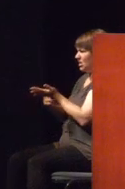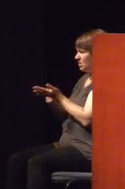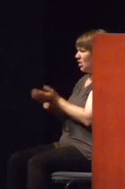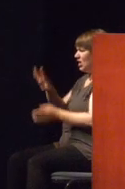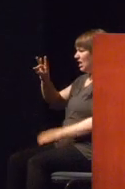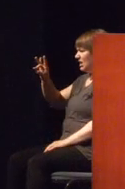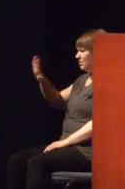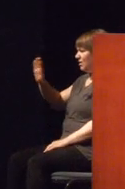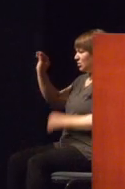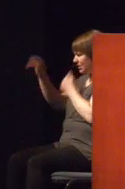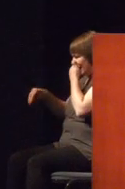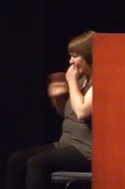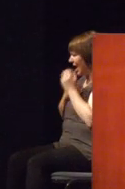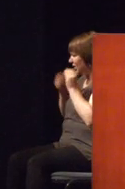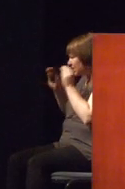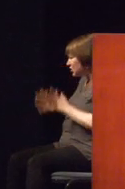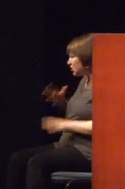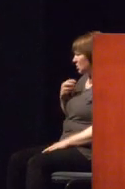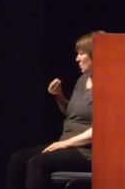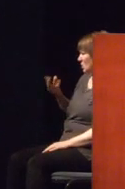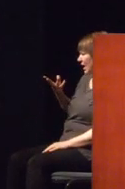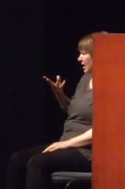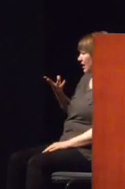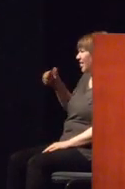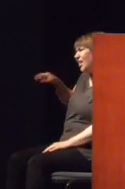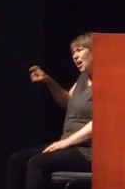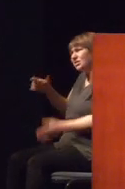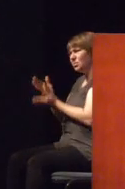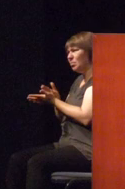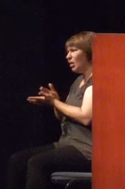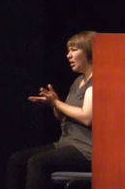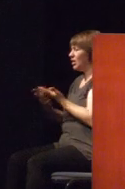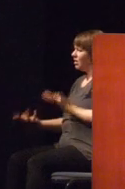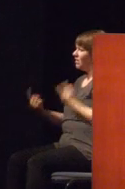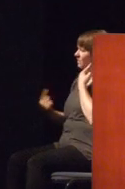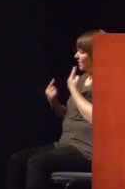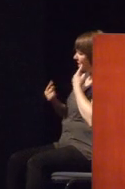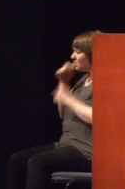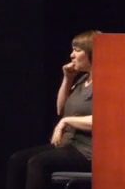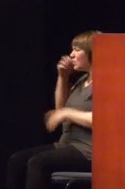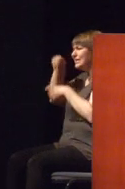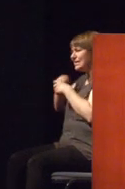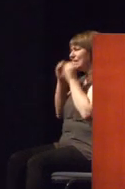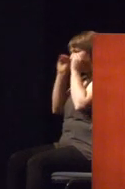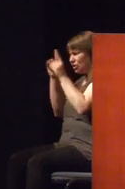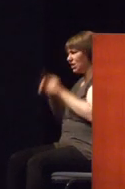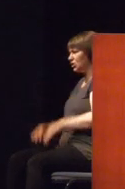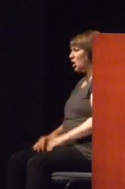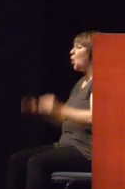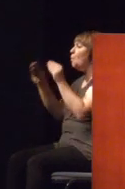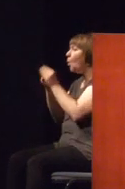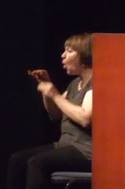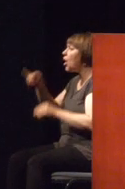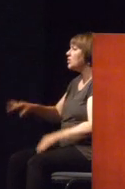are white? That has to be part of the equation of thinking about race and education. More than